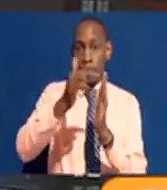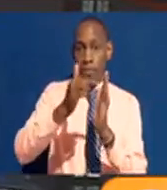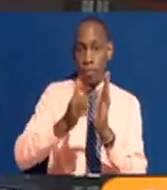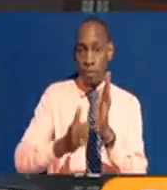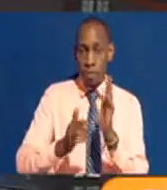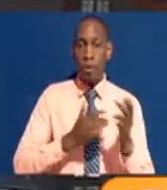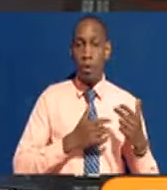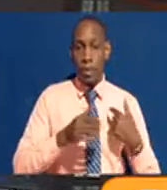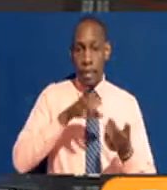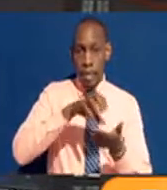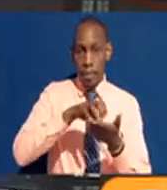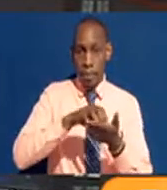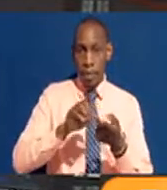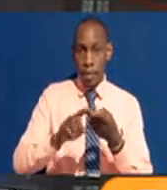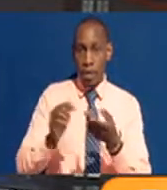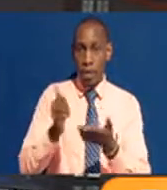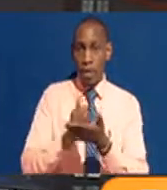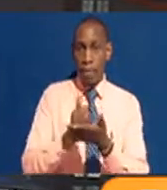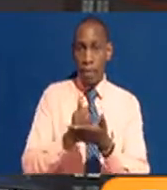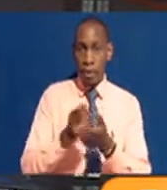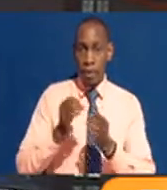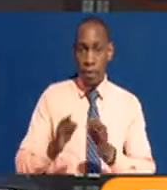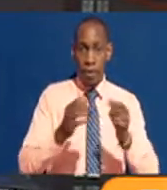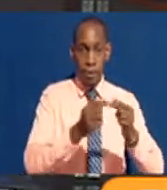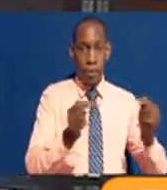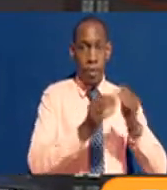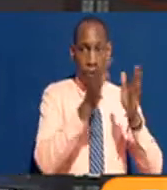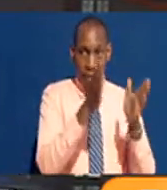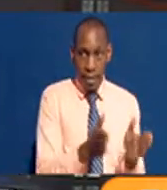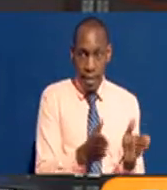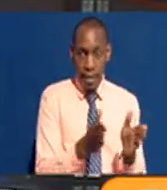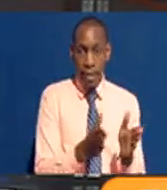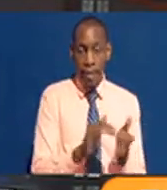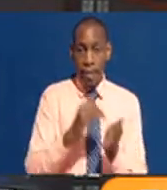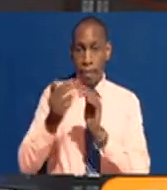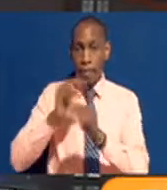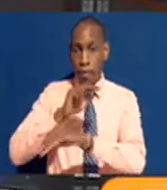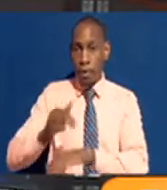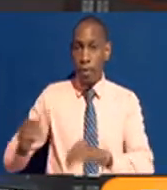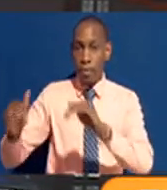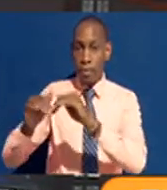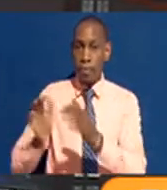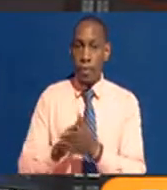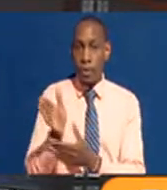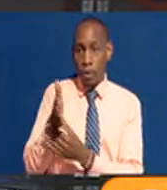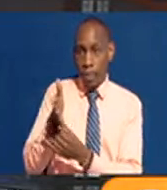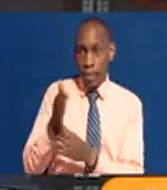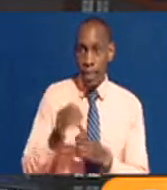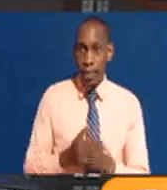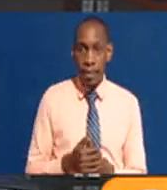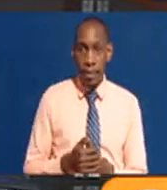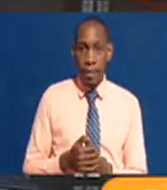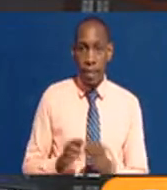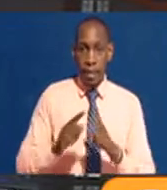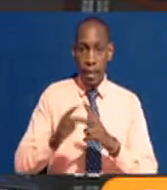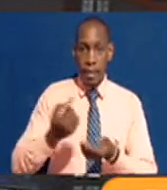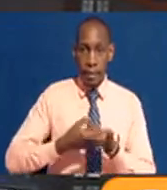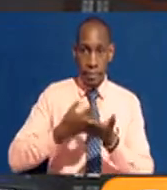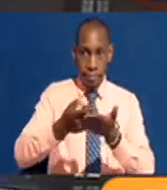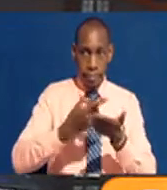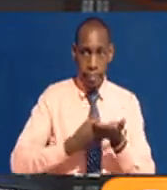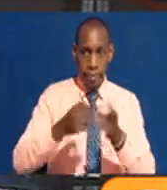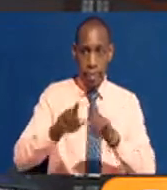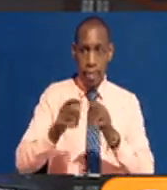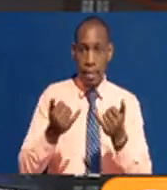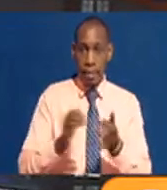the position and office of the official opposition leader before the National Assembly on Thursday, kickstarting a conversation that could